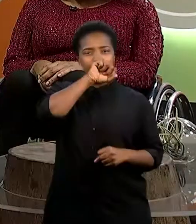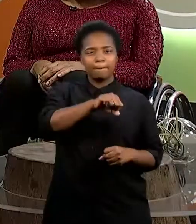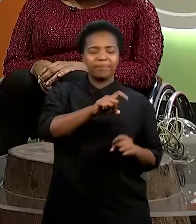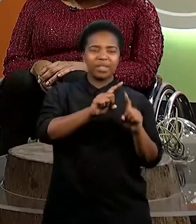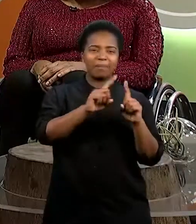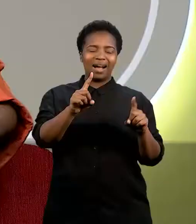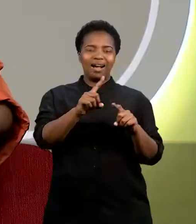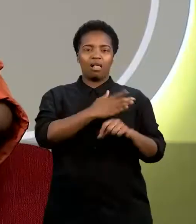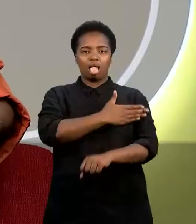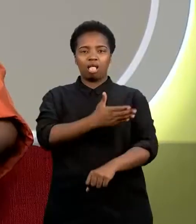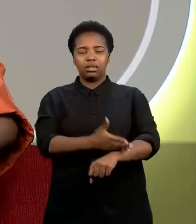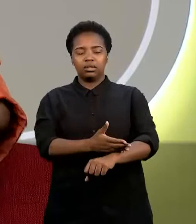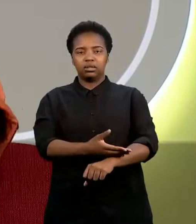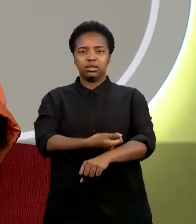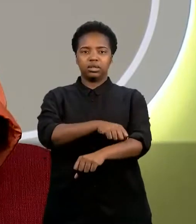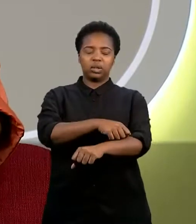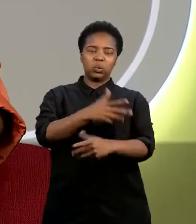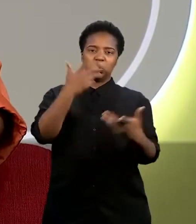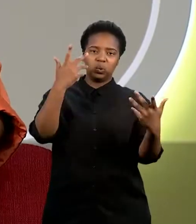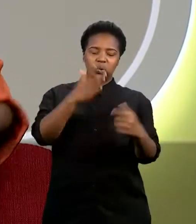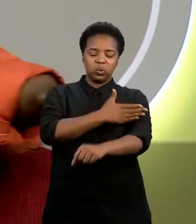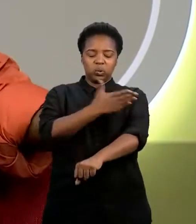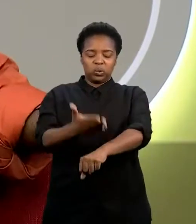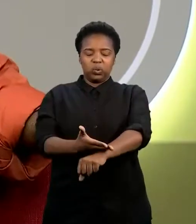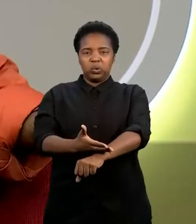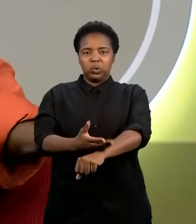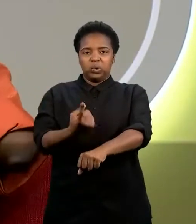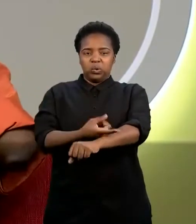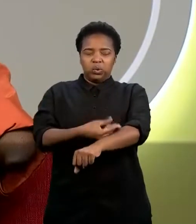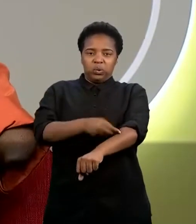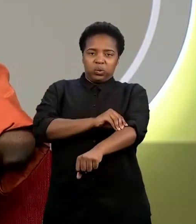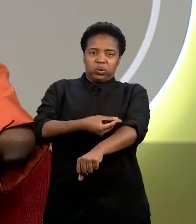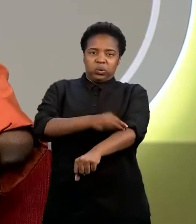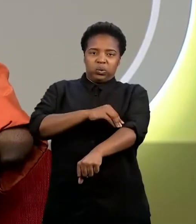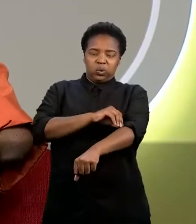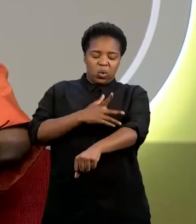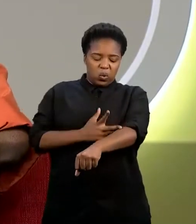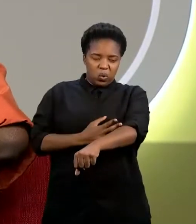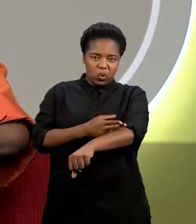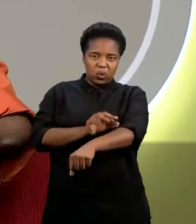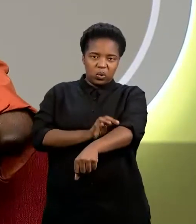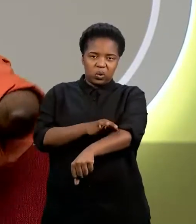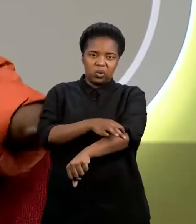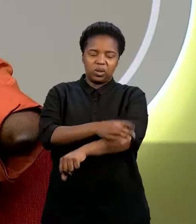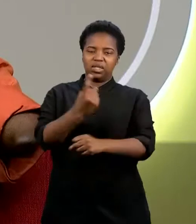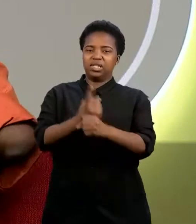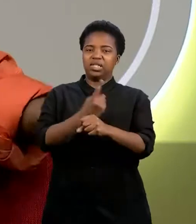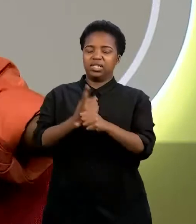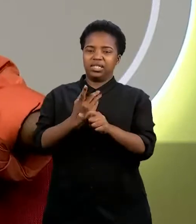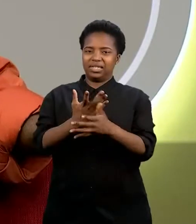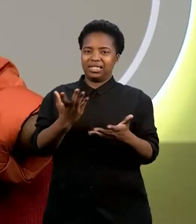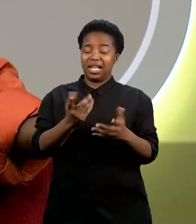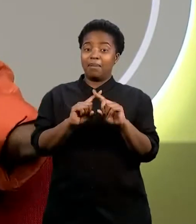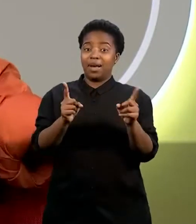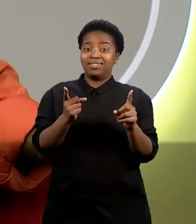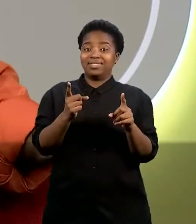ke di rata le tse lo reng ke di hloka from sebetsi waka dikiri long sleeve. So tlamile nako le nako ne ne ke di tsamaise dilo yetsuwa empa ka